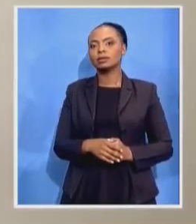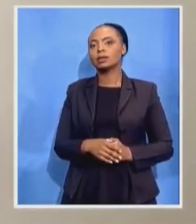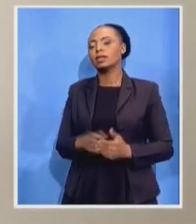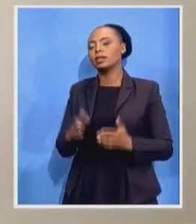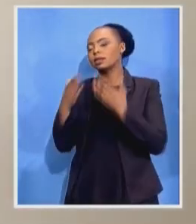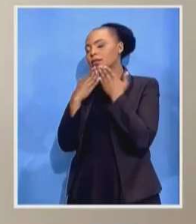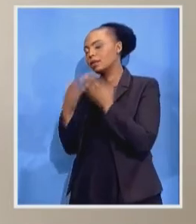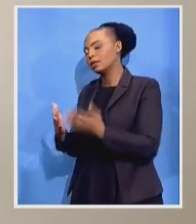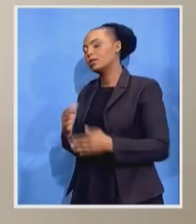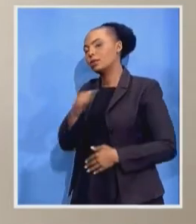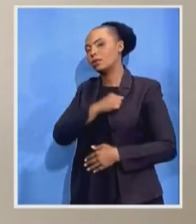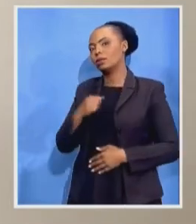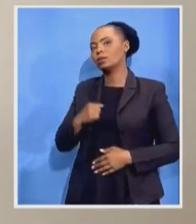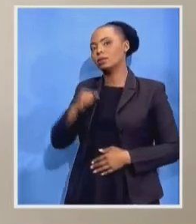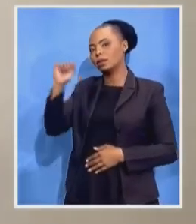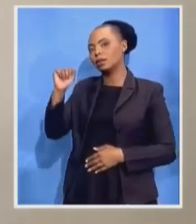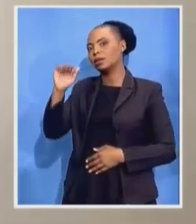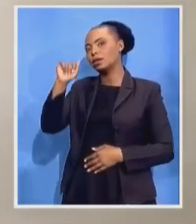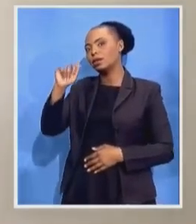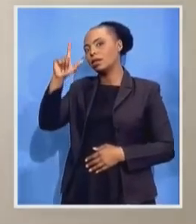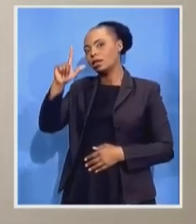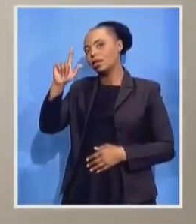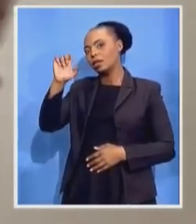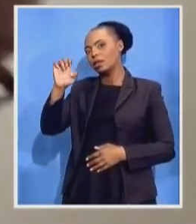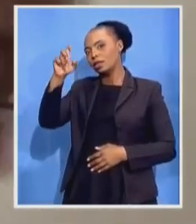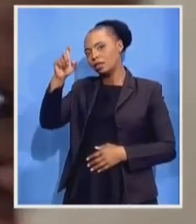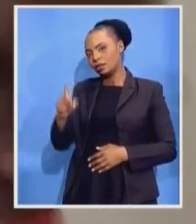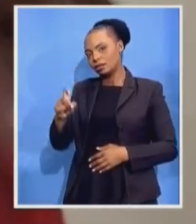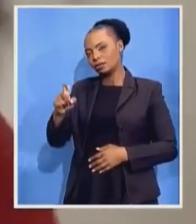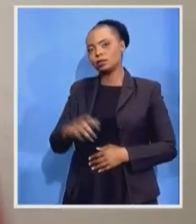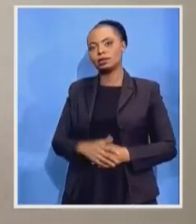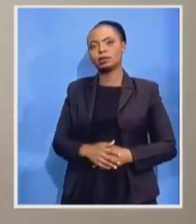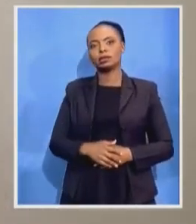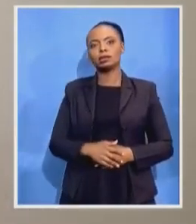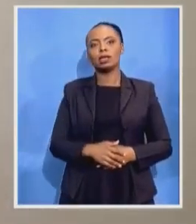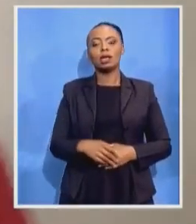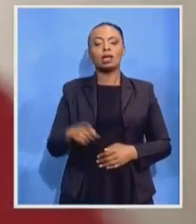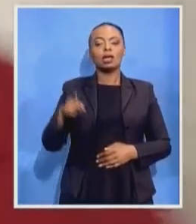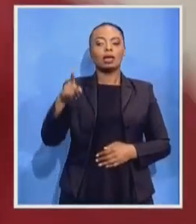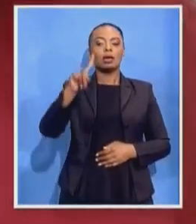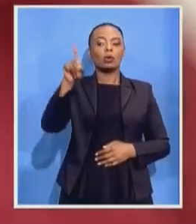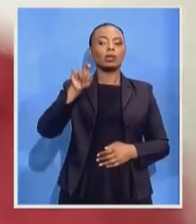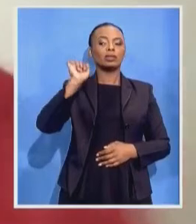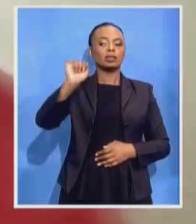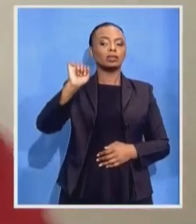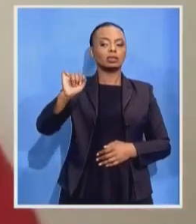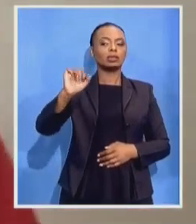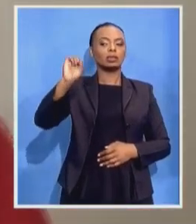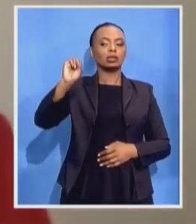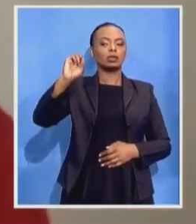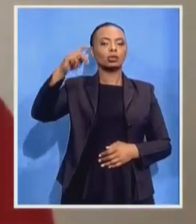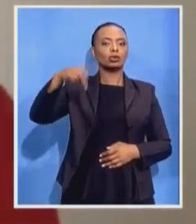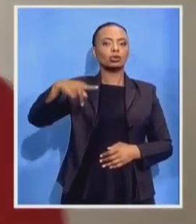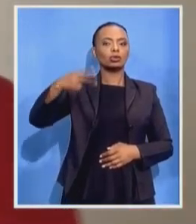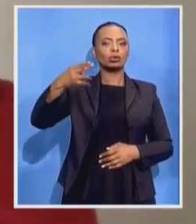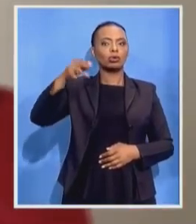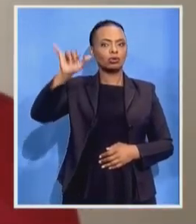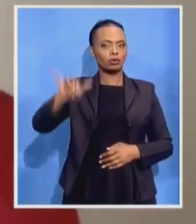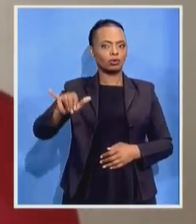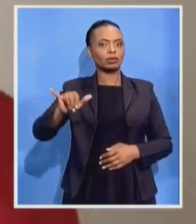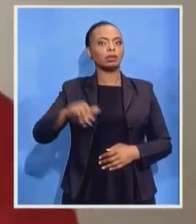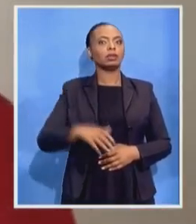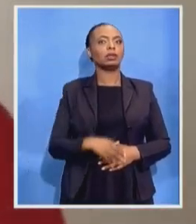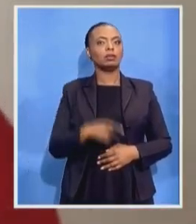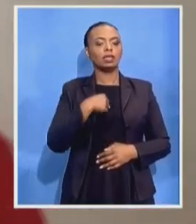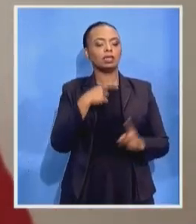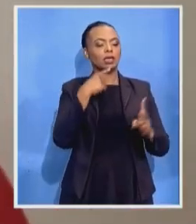On the question by Sophie Mkwena, I will give to Comrade Soli and Comrade Chris, once I finish answering the other